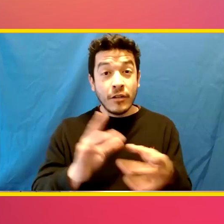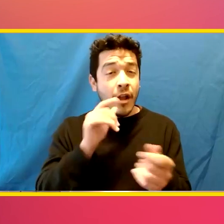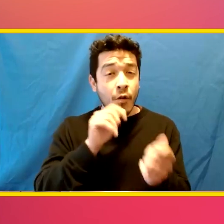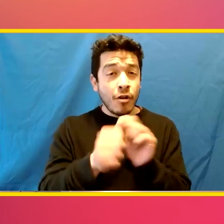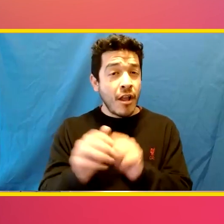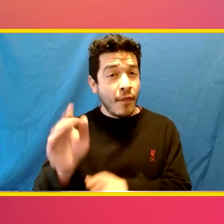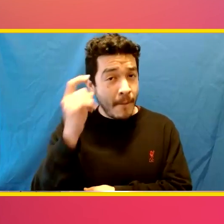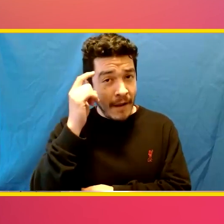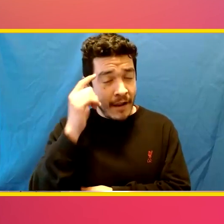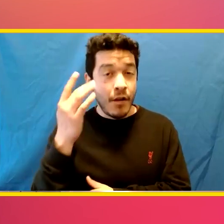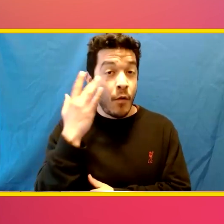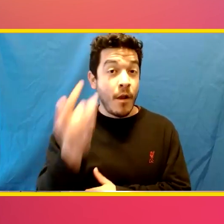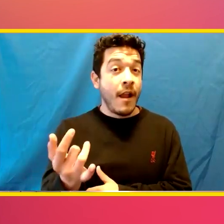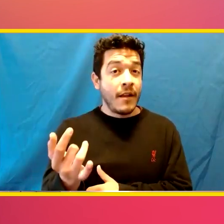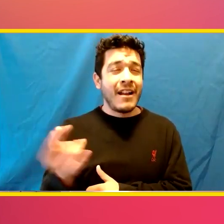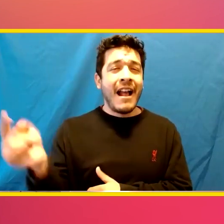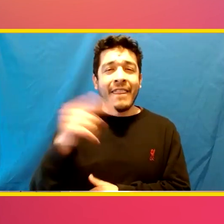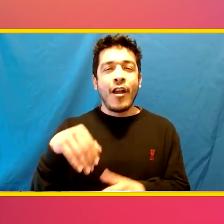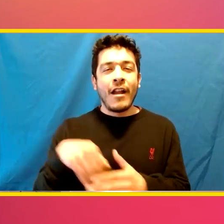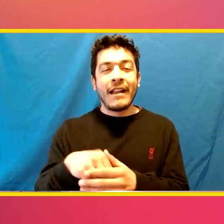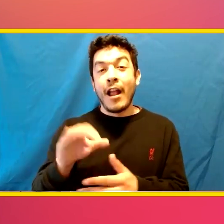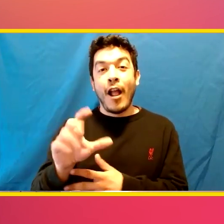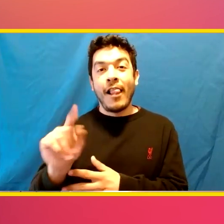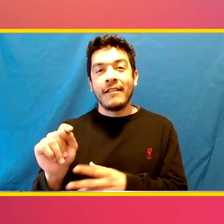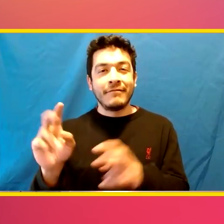someone's mind because they're in the cult,